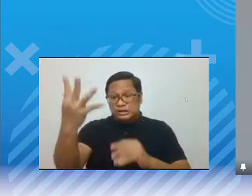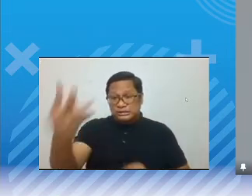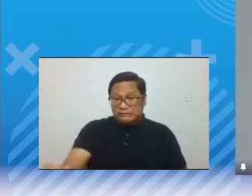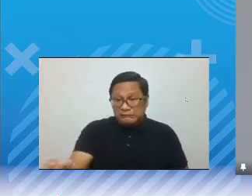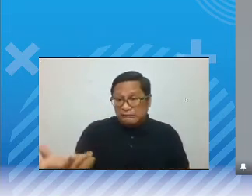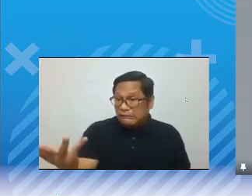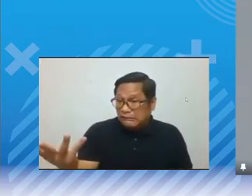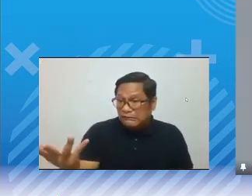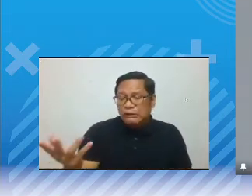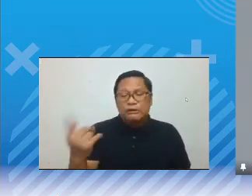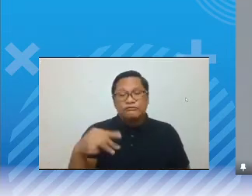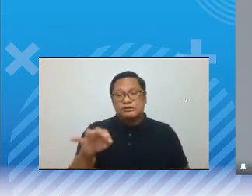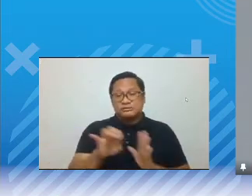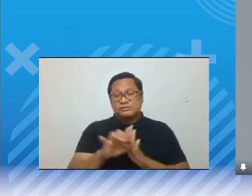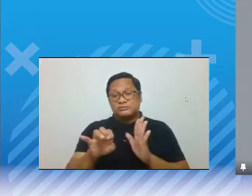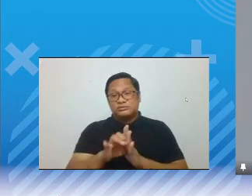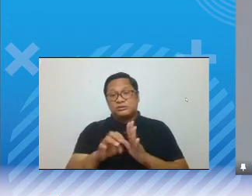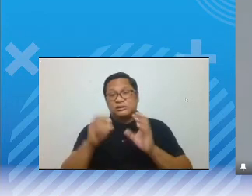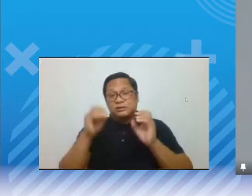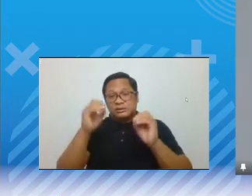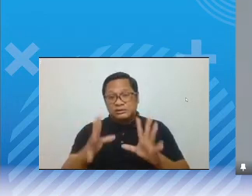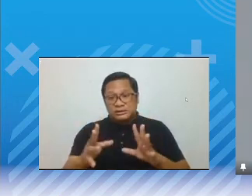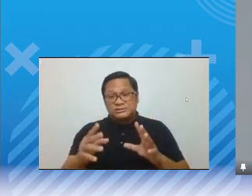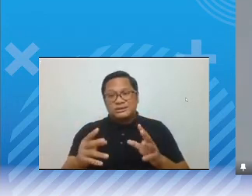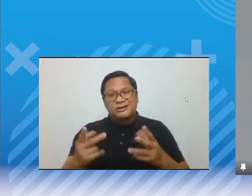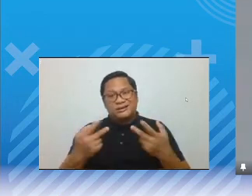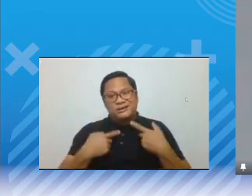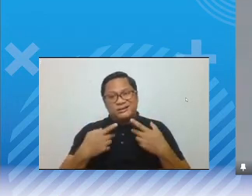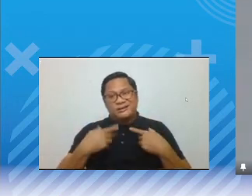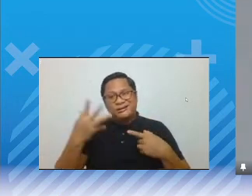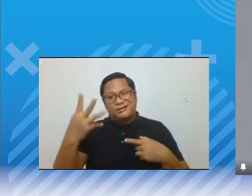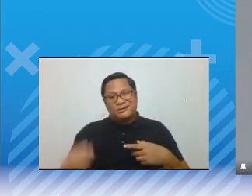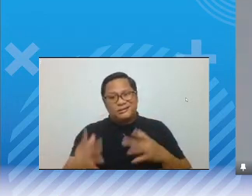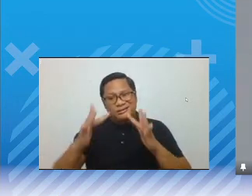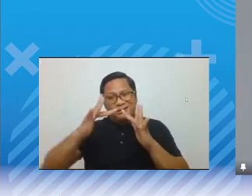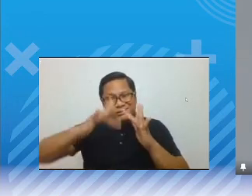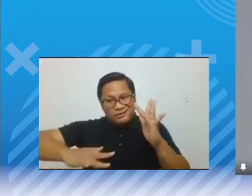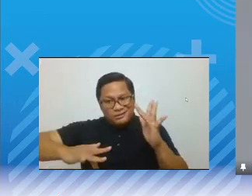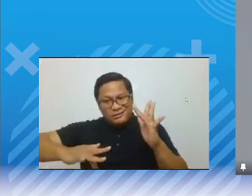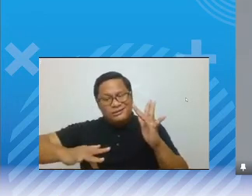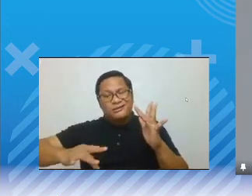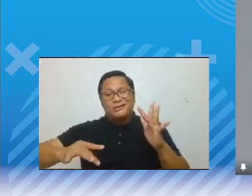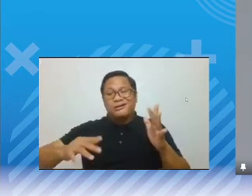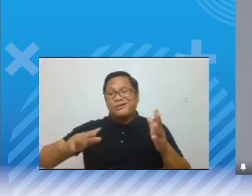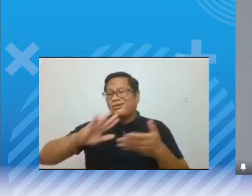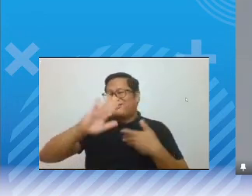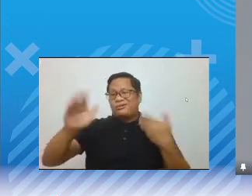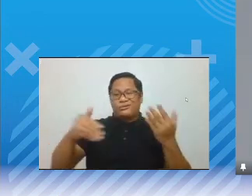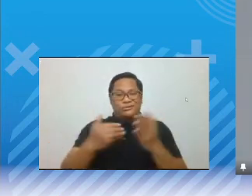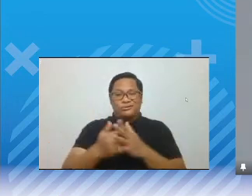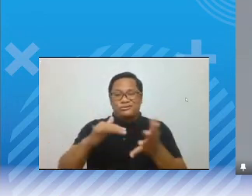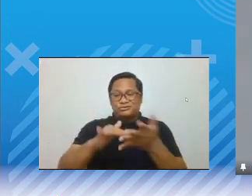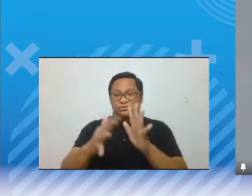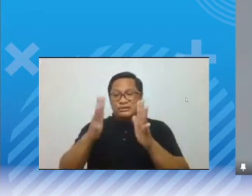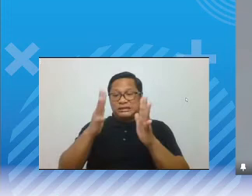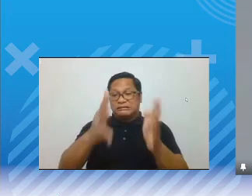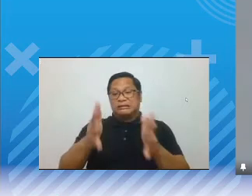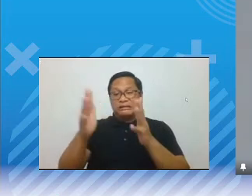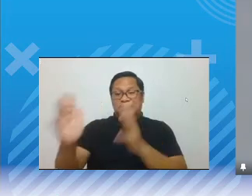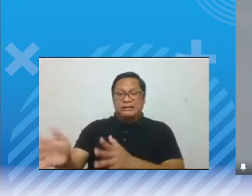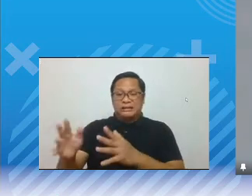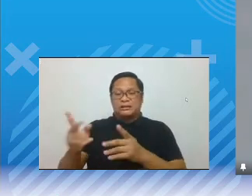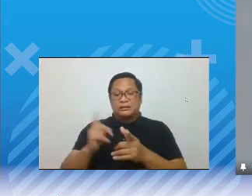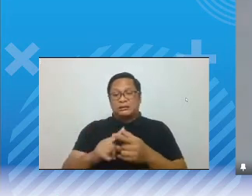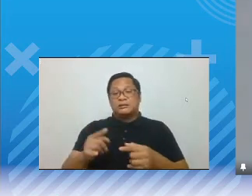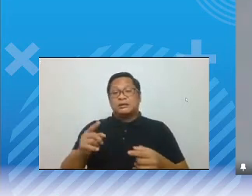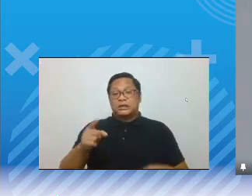And worse, yung teacher po ang nawawalan ng connection. Biglang naiwan lahat ng mga estudyante, and then you're rushing to go